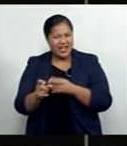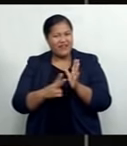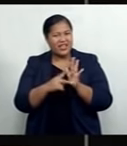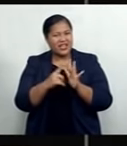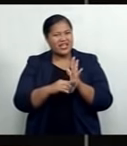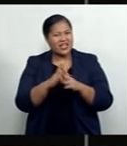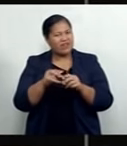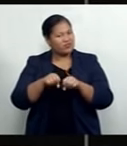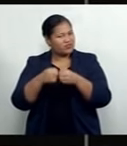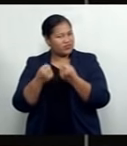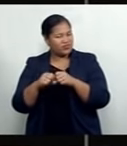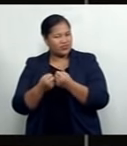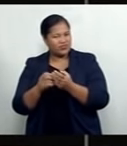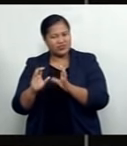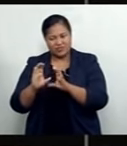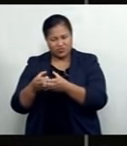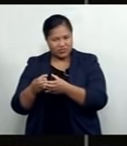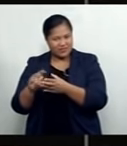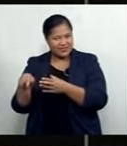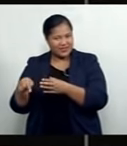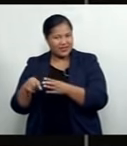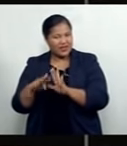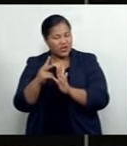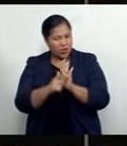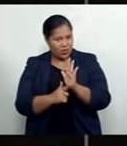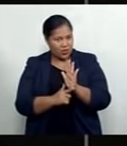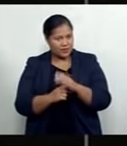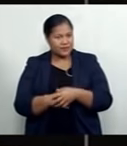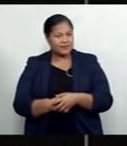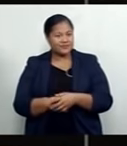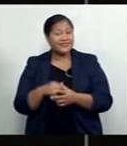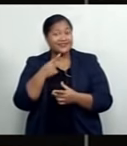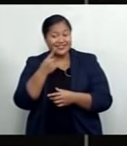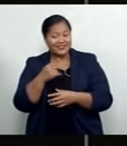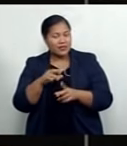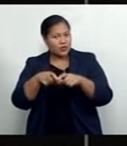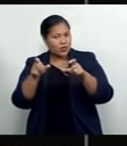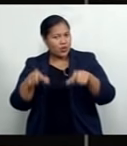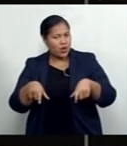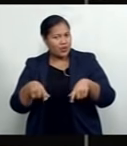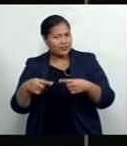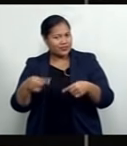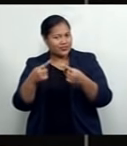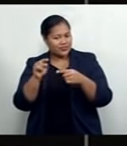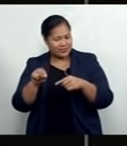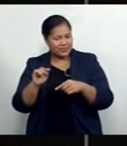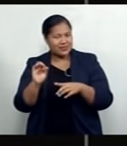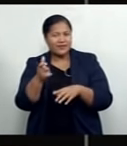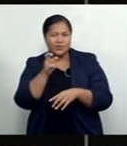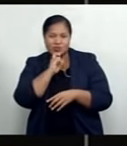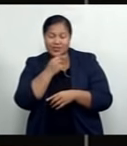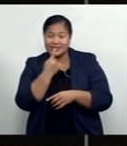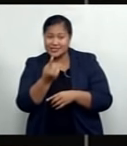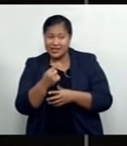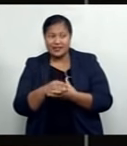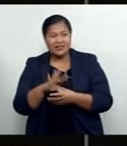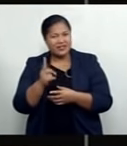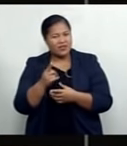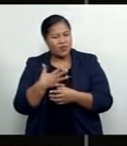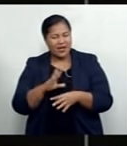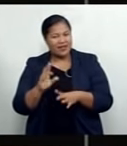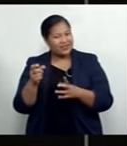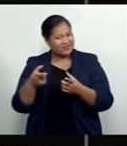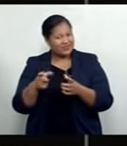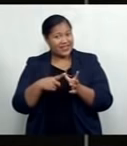of party directives. Sushil Sharma, in his submission to the Court of Disputed Returns this afternoon, stated they want the case to be struck out